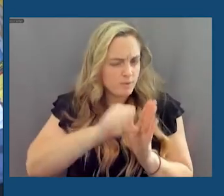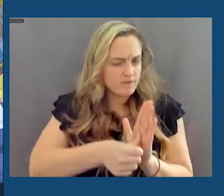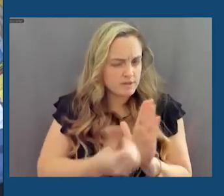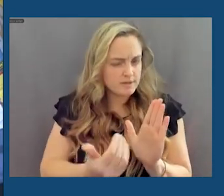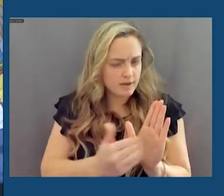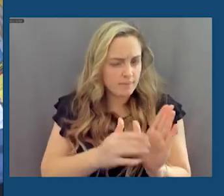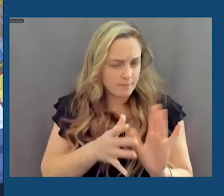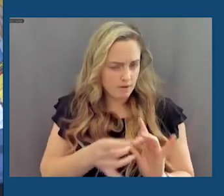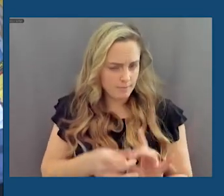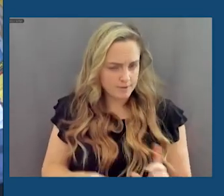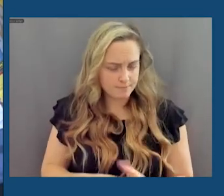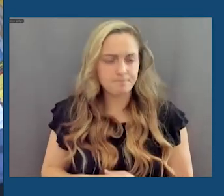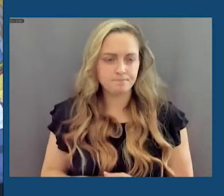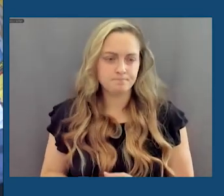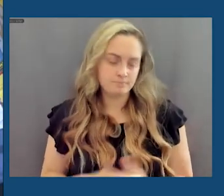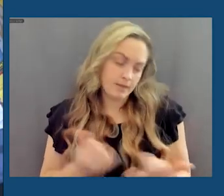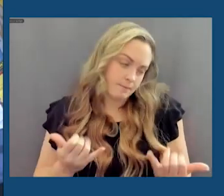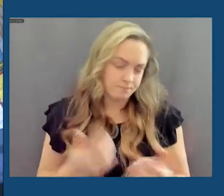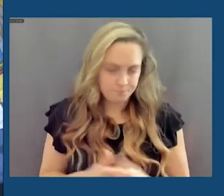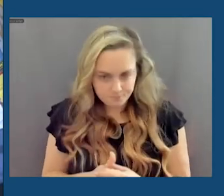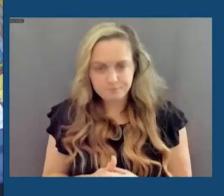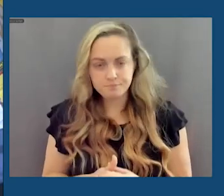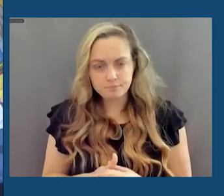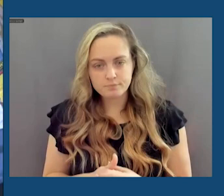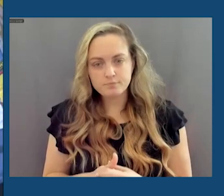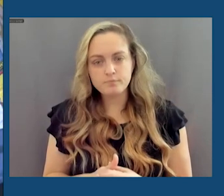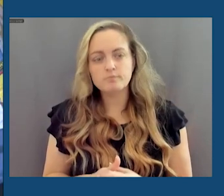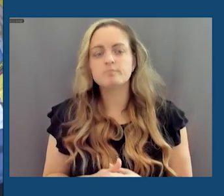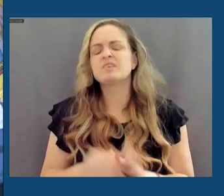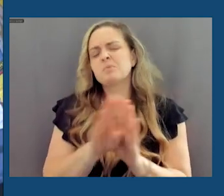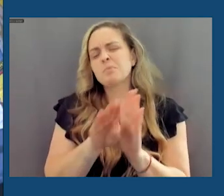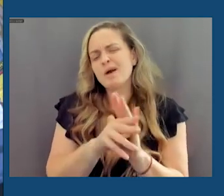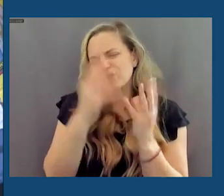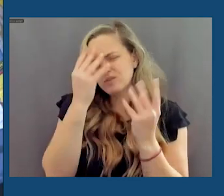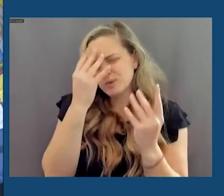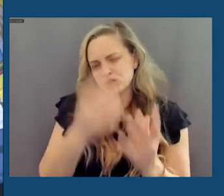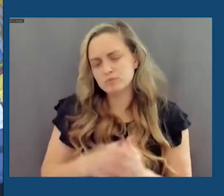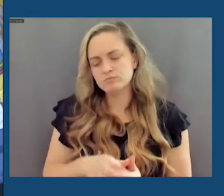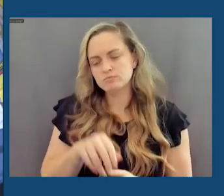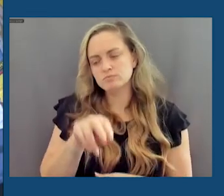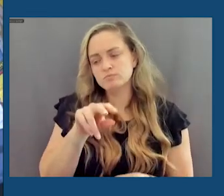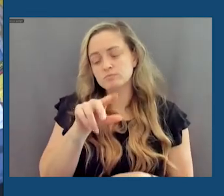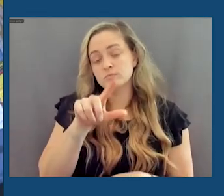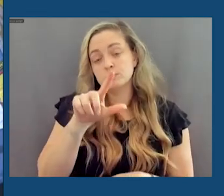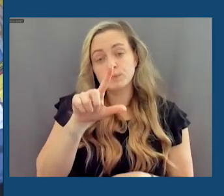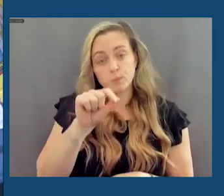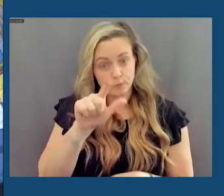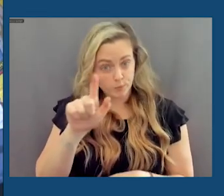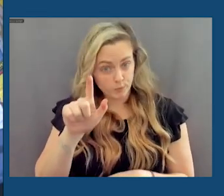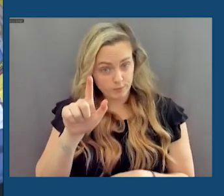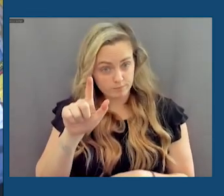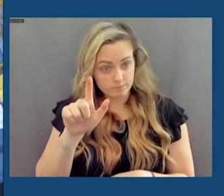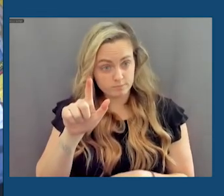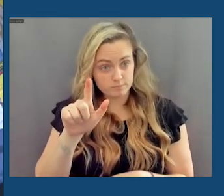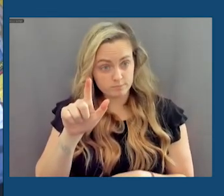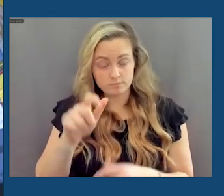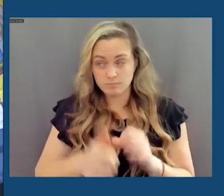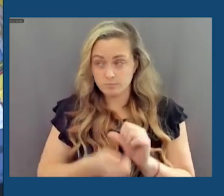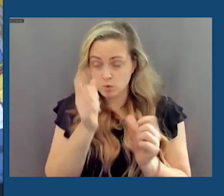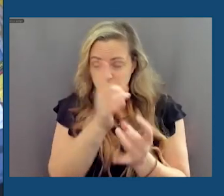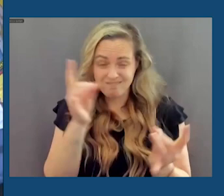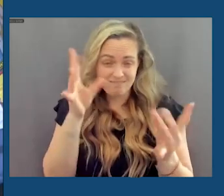comments today. Just to give you some background, 2021 was the most violent year